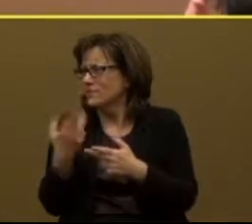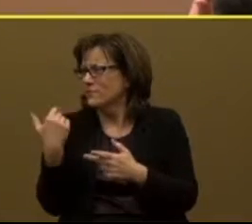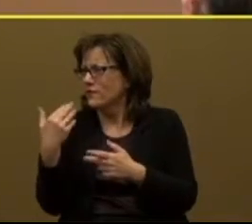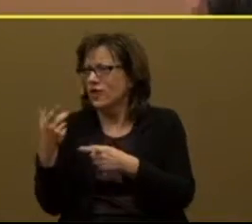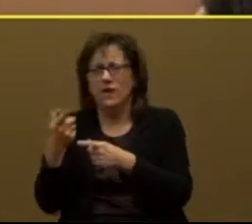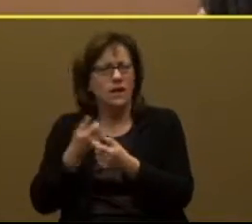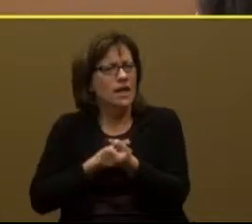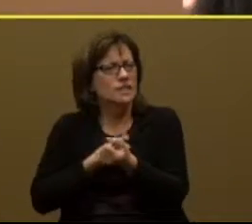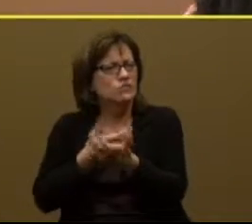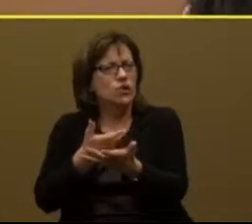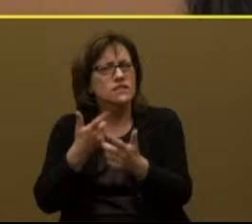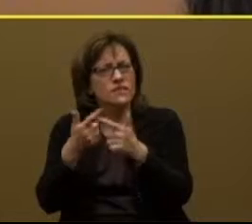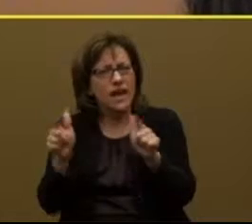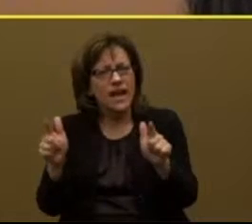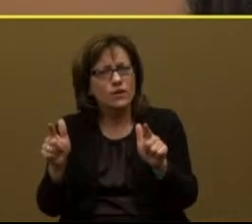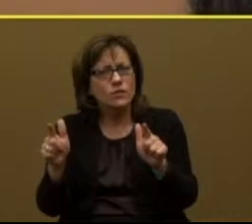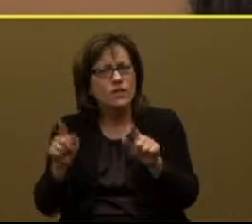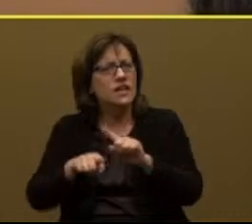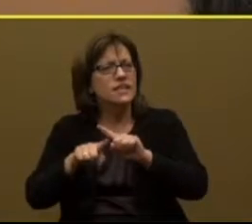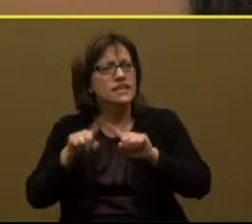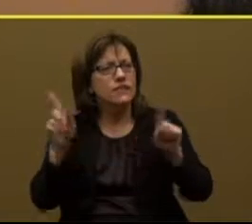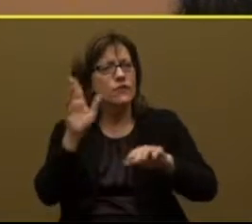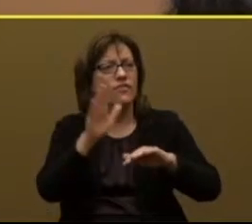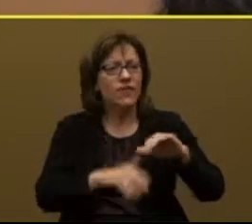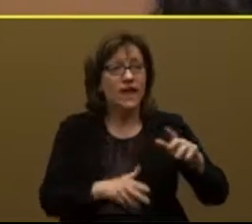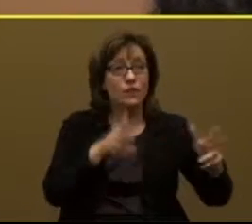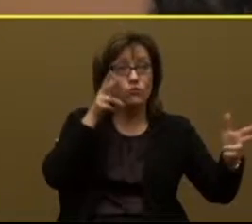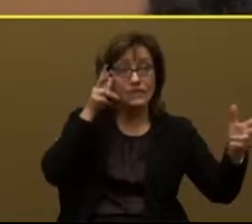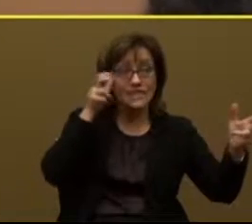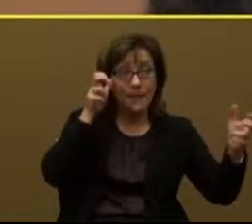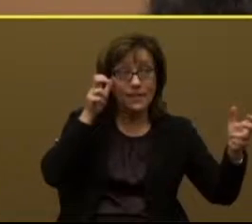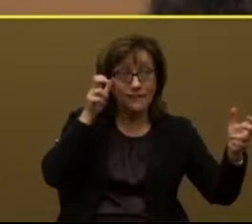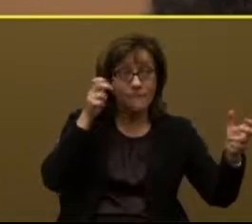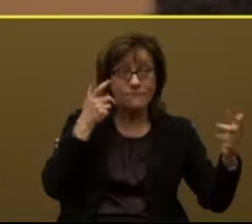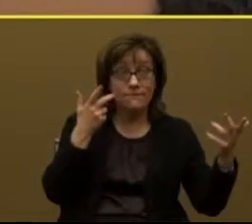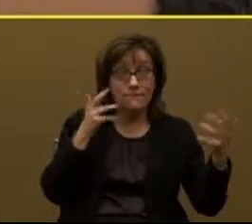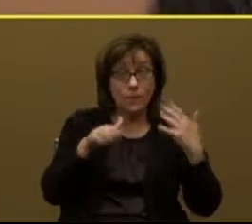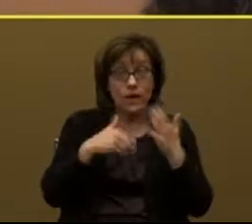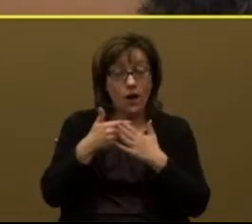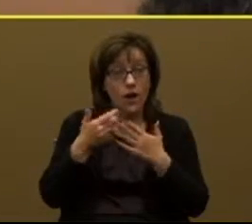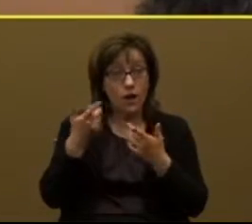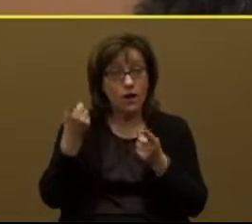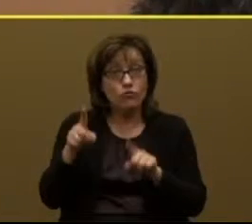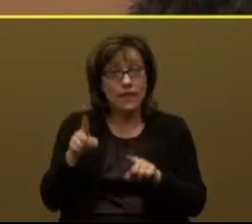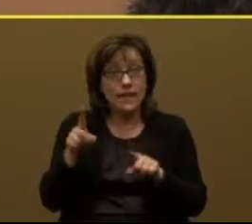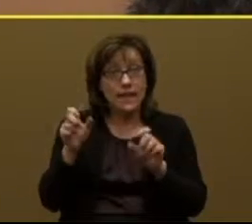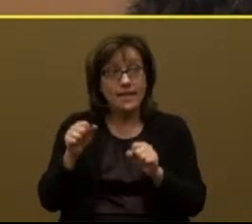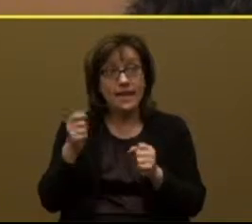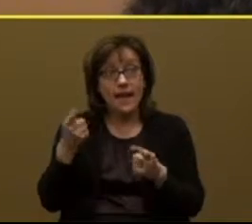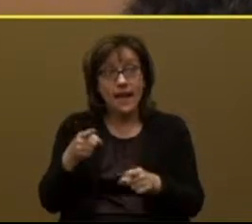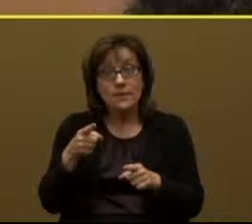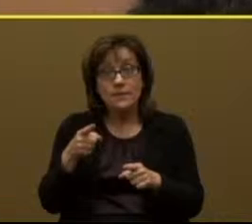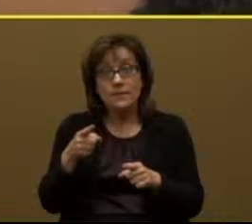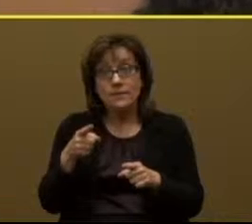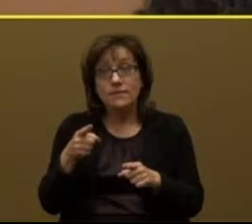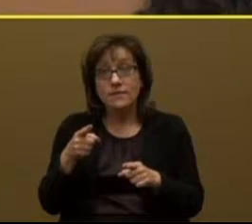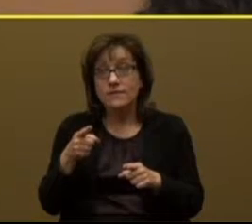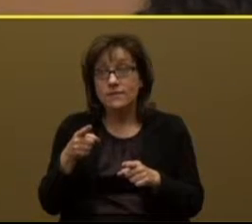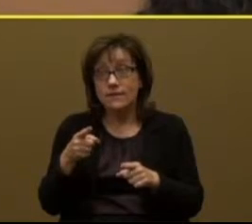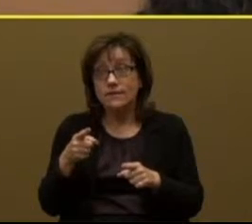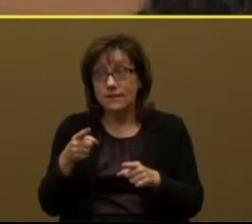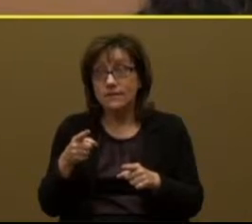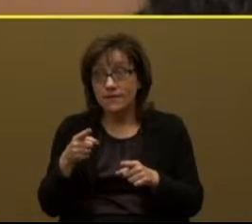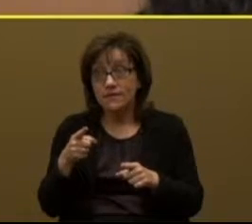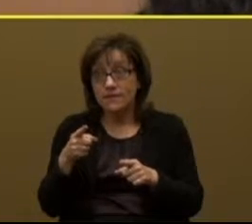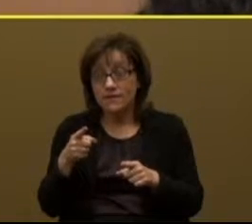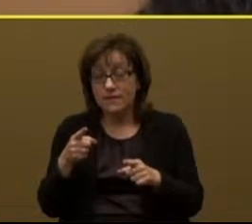where expressive language mode is different than receptive language mode. We all agree that can happen. Everyone's nodding at me.